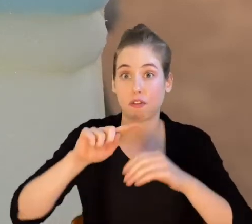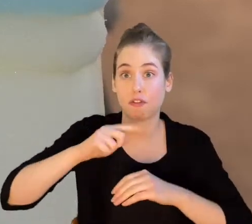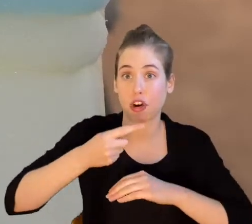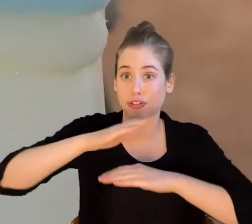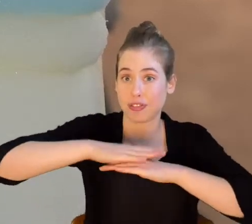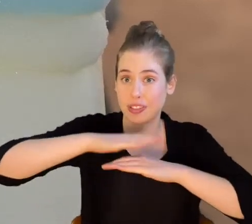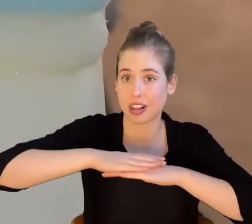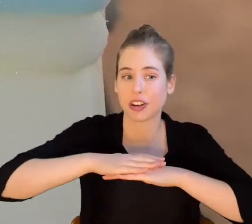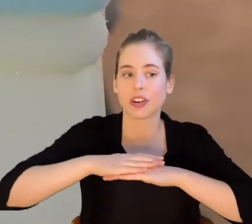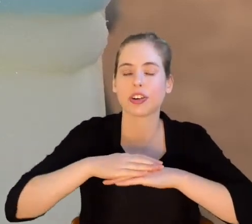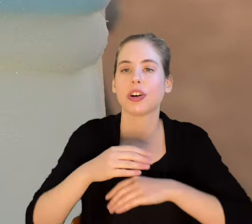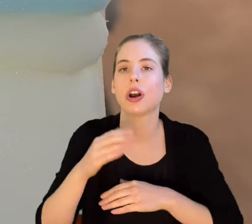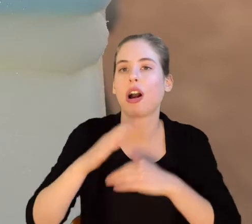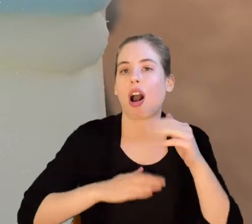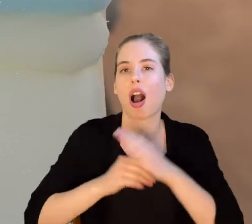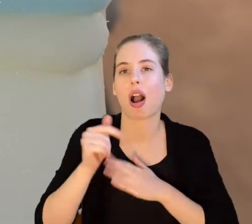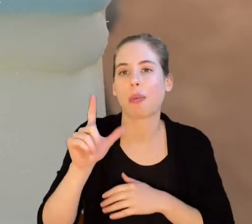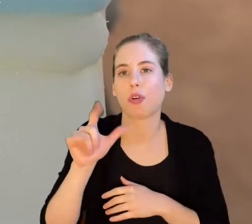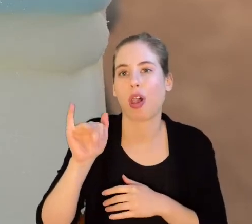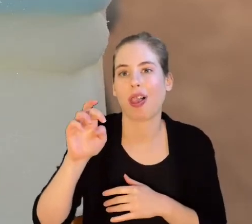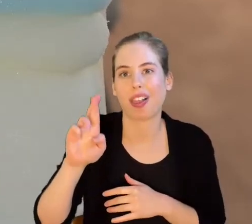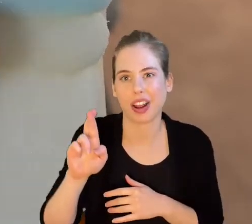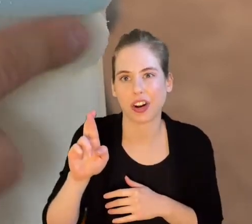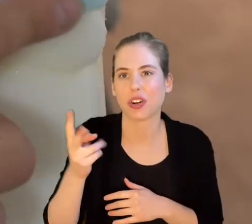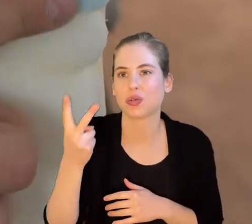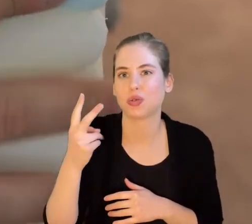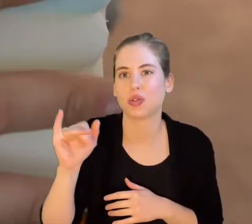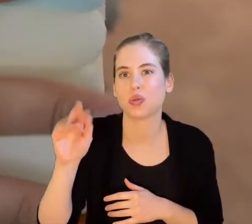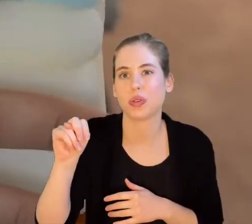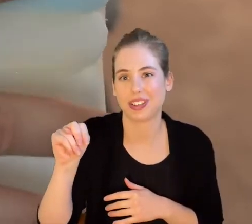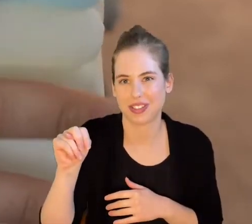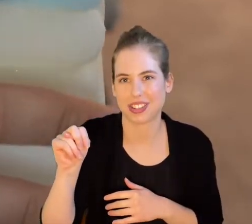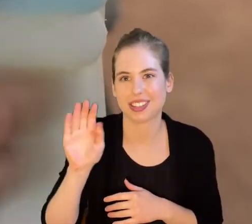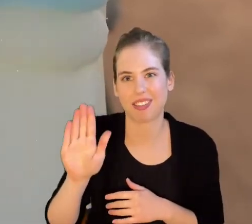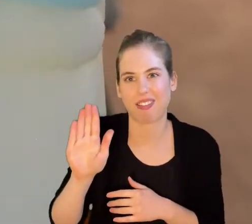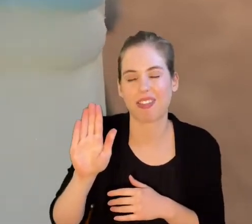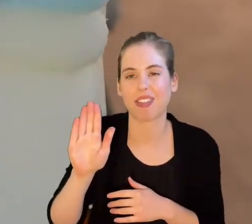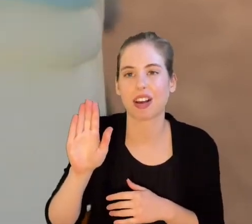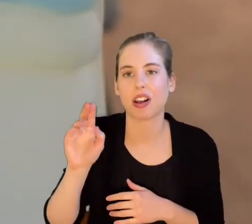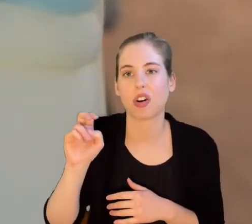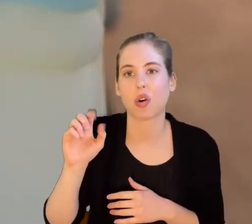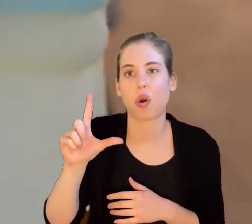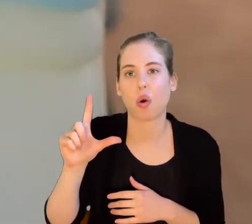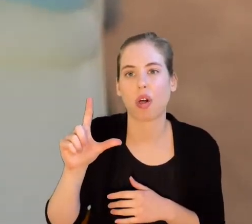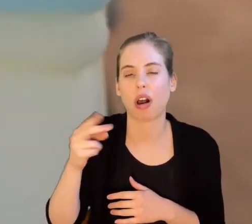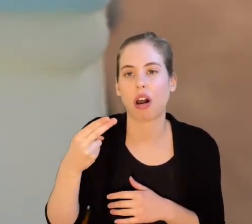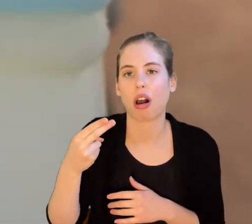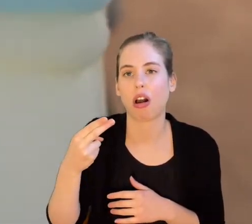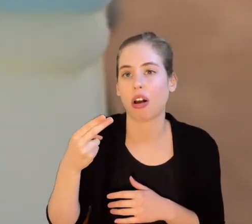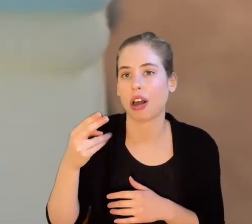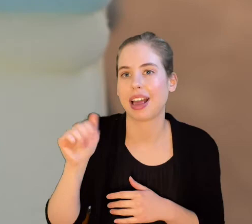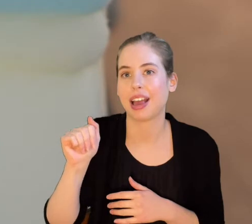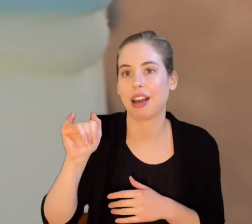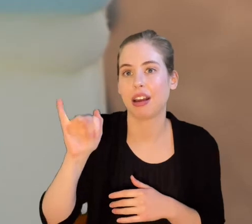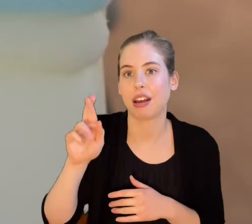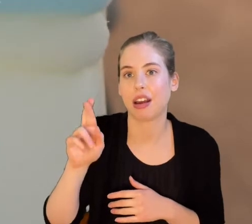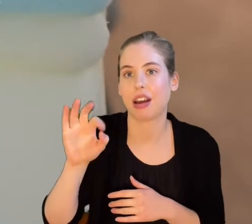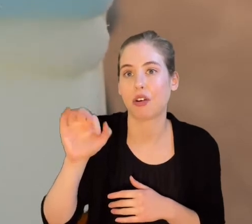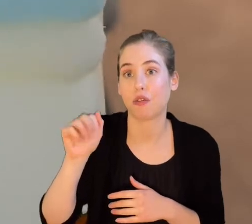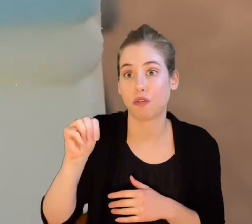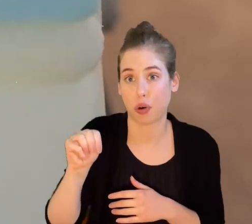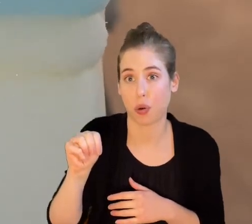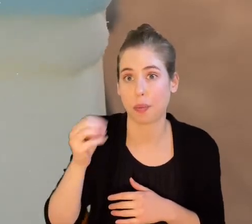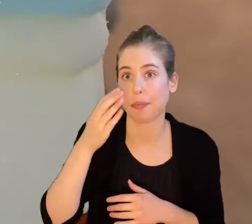of two inches of NOLA's proprietary air foam. It's designed for better pressure relief and enhanced cooling.